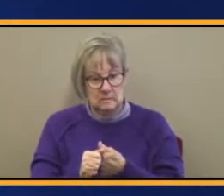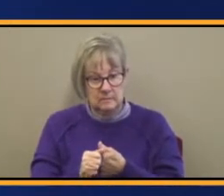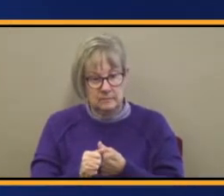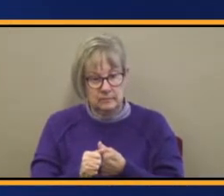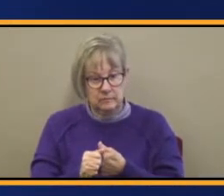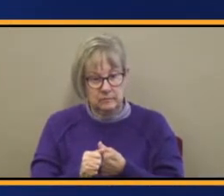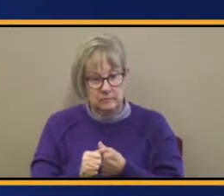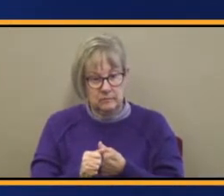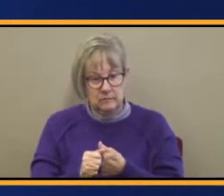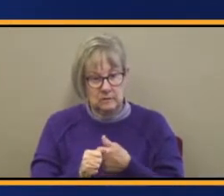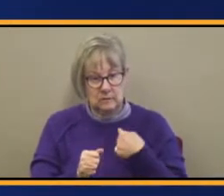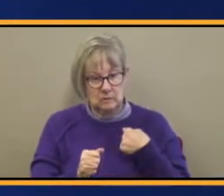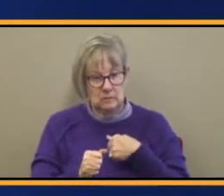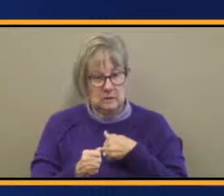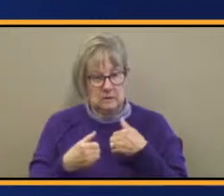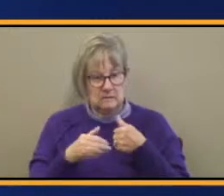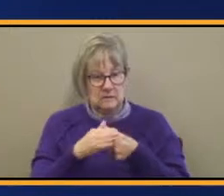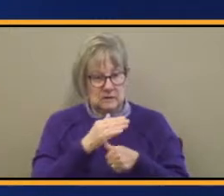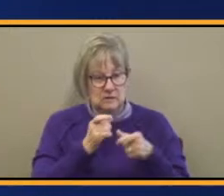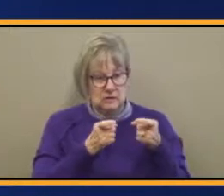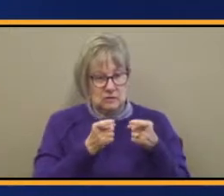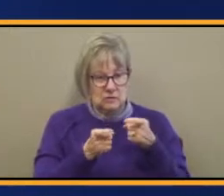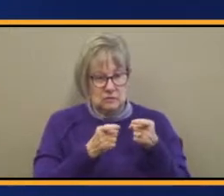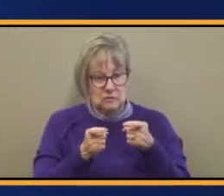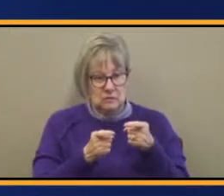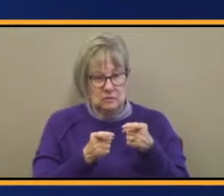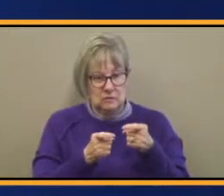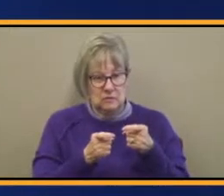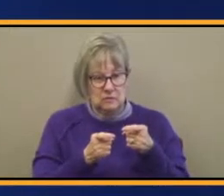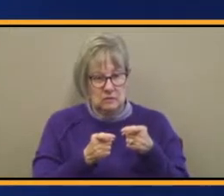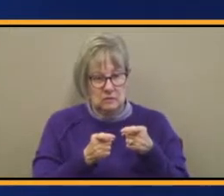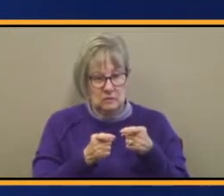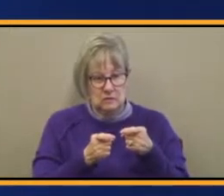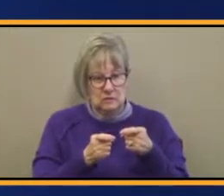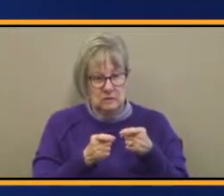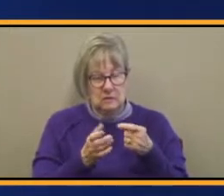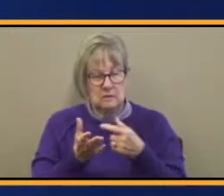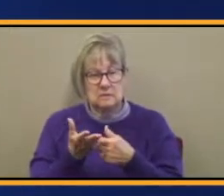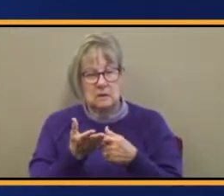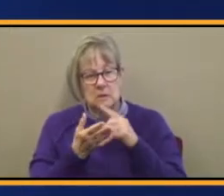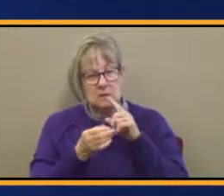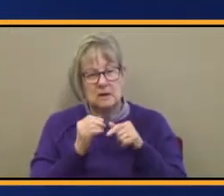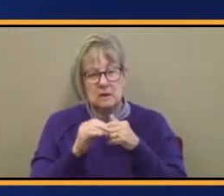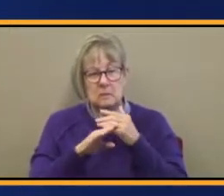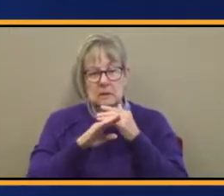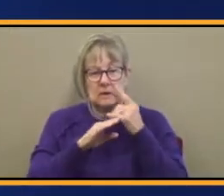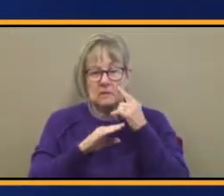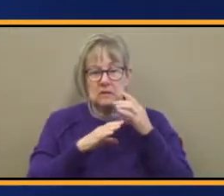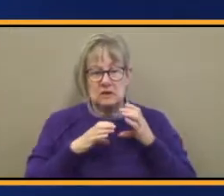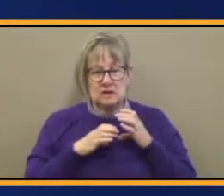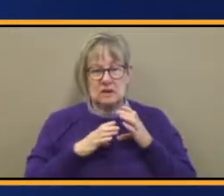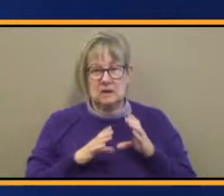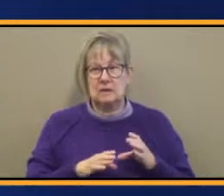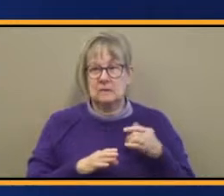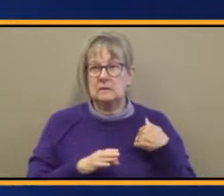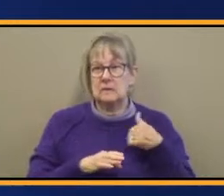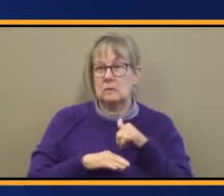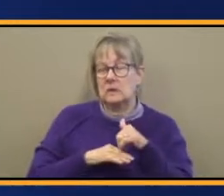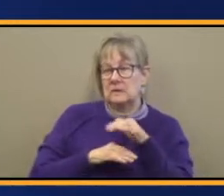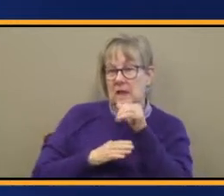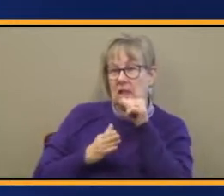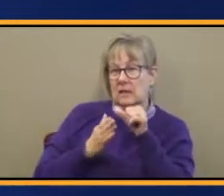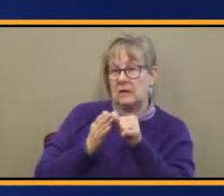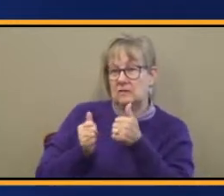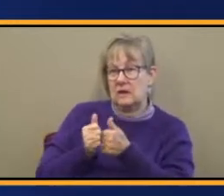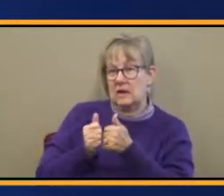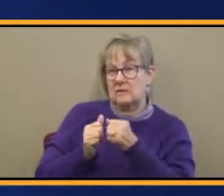We have it under control, but I'll let George. I'd like to hear a little bit about what your protections are for customers. Yeah, so we send out a letter to